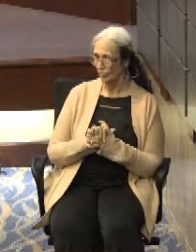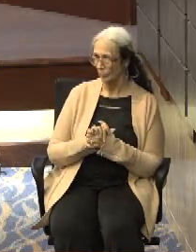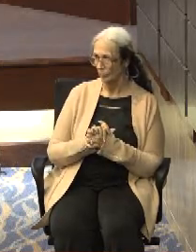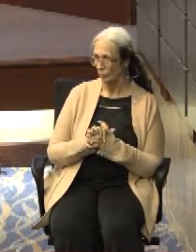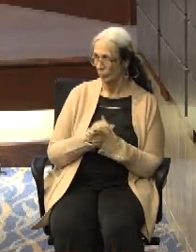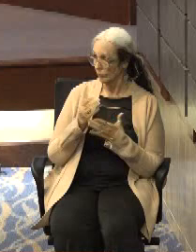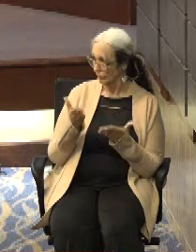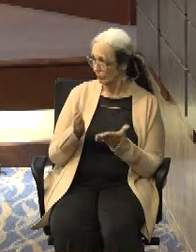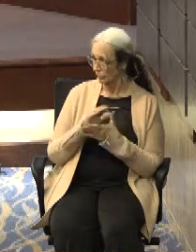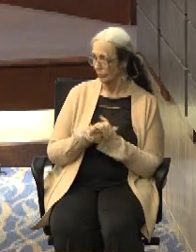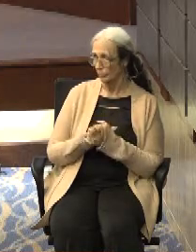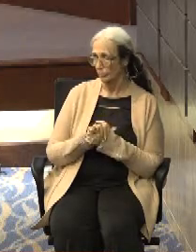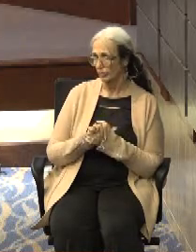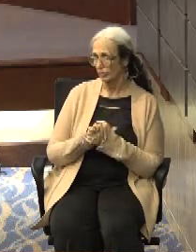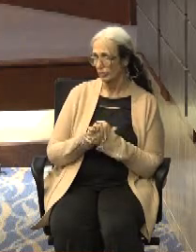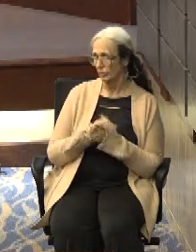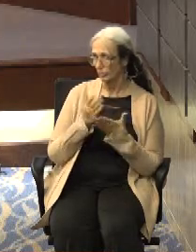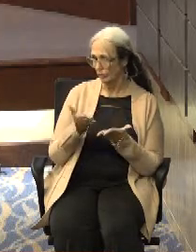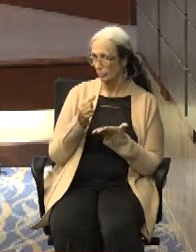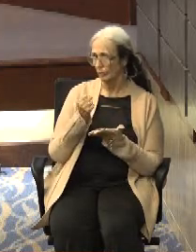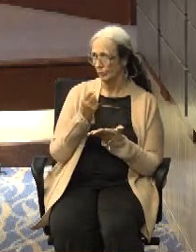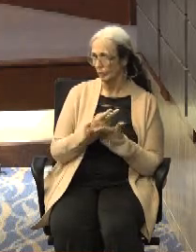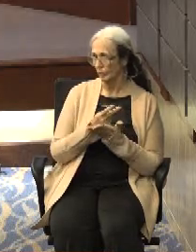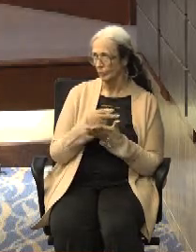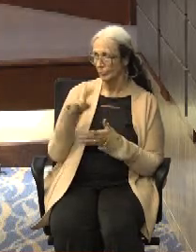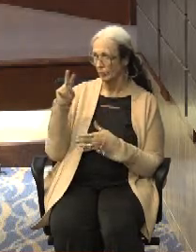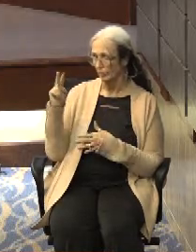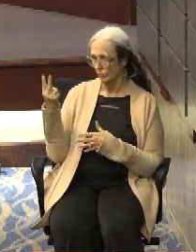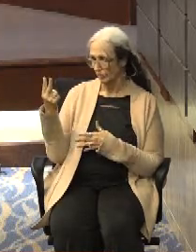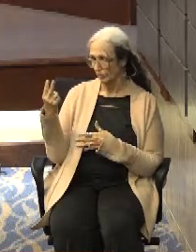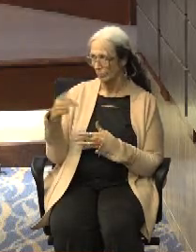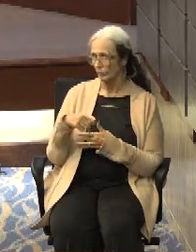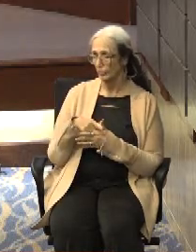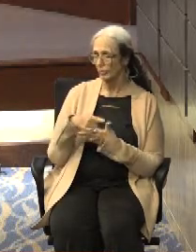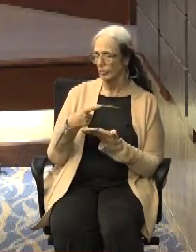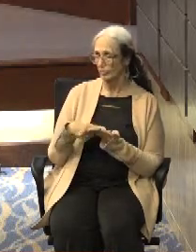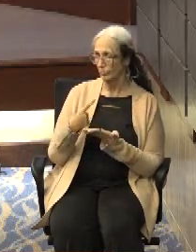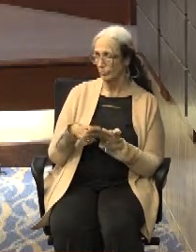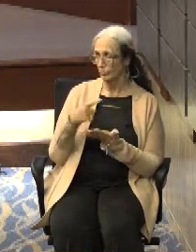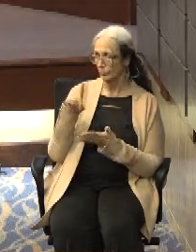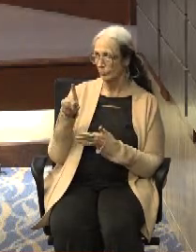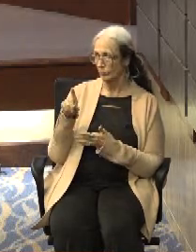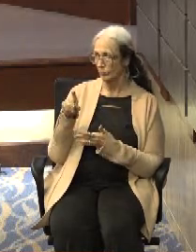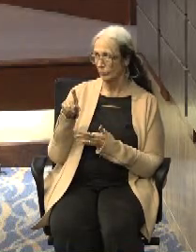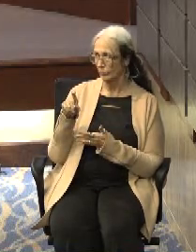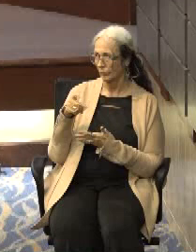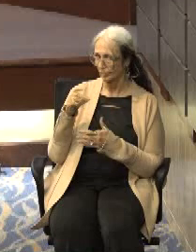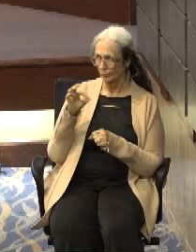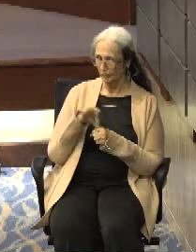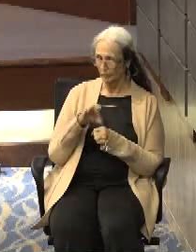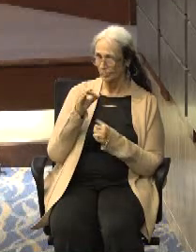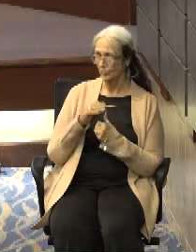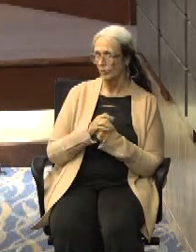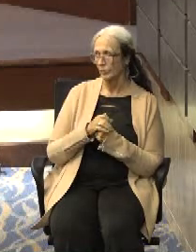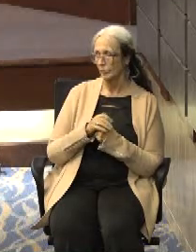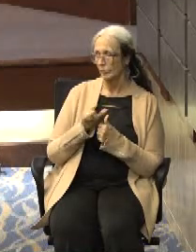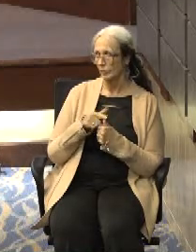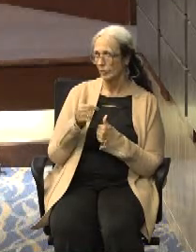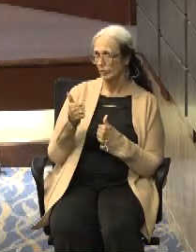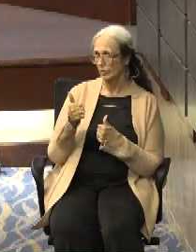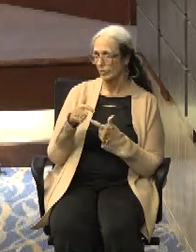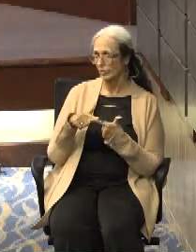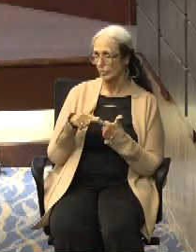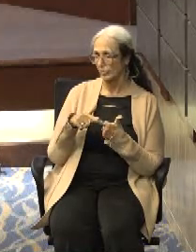Is there a motion? Move for approval. Second. Motion second. Any discussion? Please poll the council.